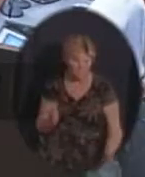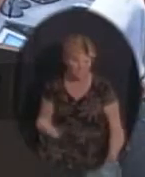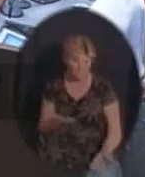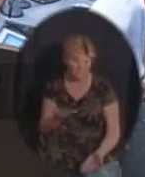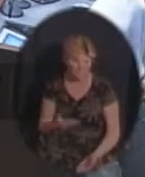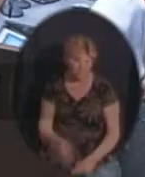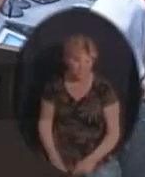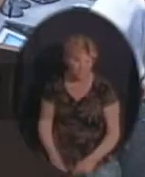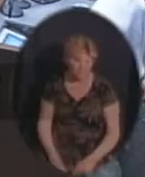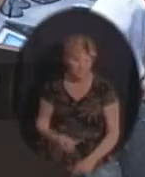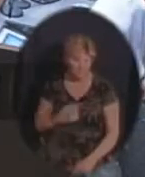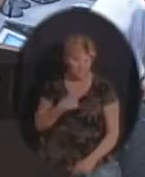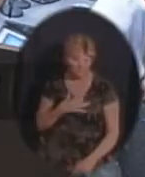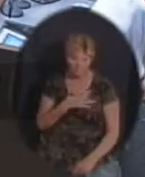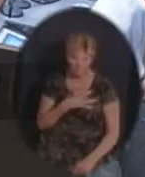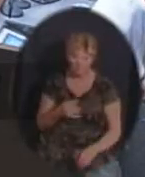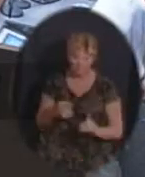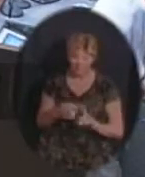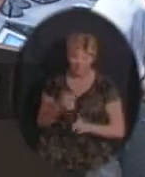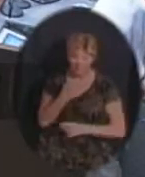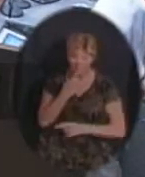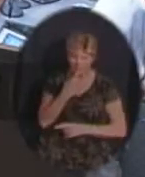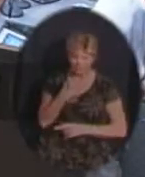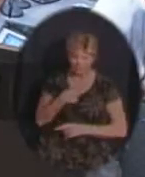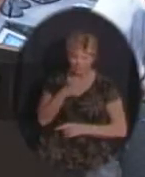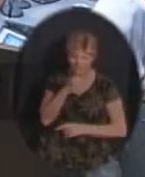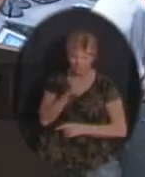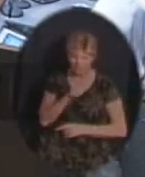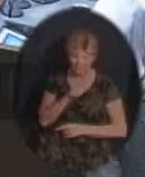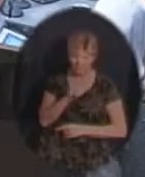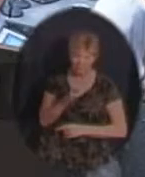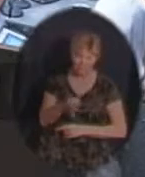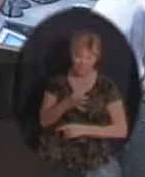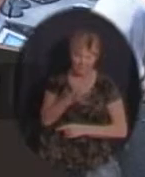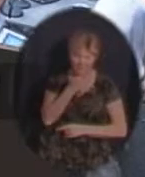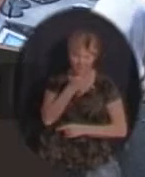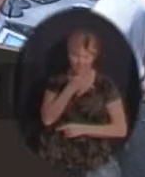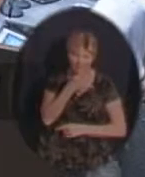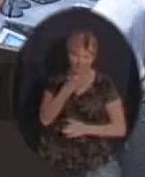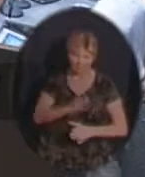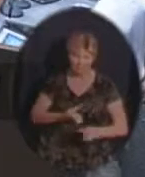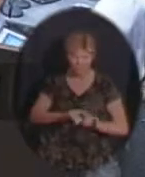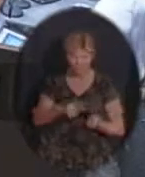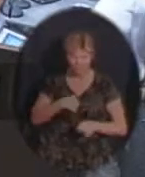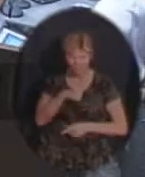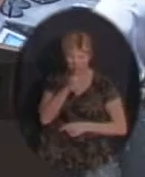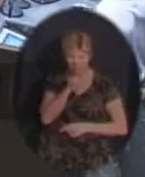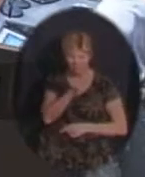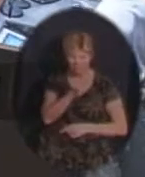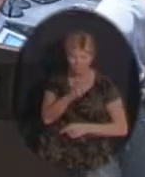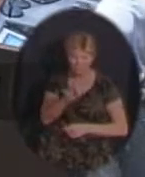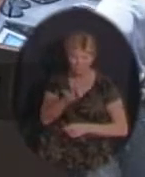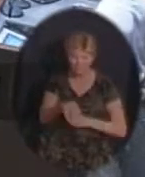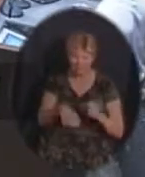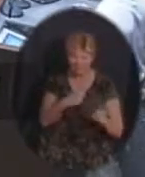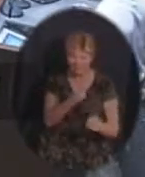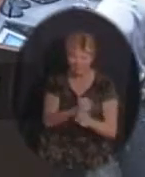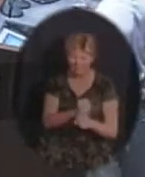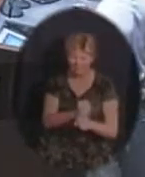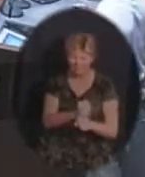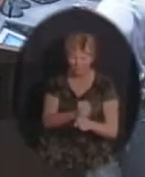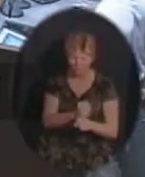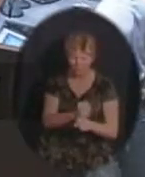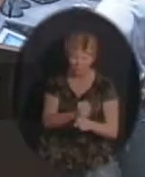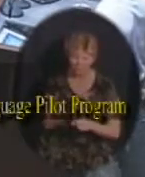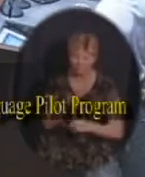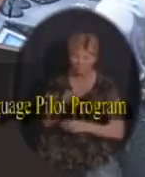I would like to refer to myself as an expert, but I am a 29-year veteran language teacher. And just to kind of retool our